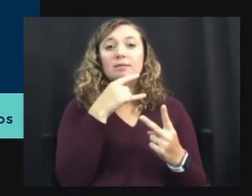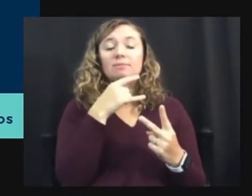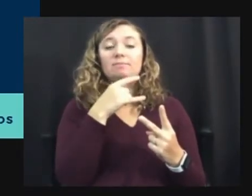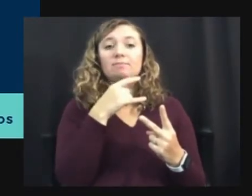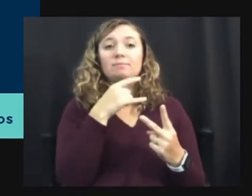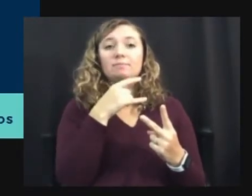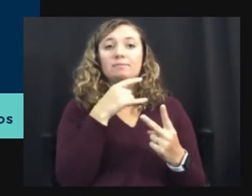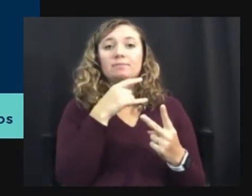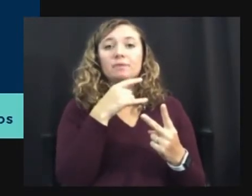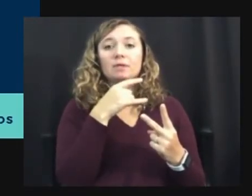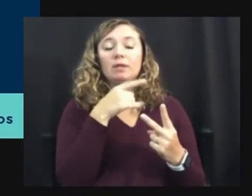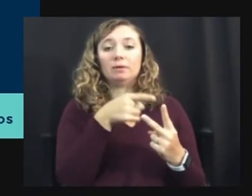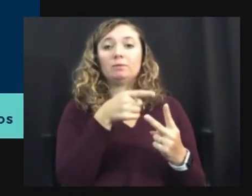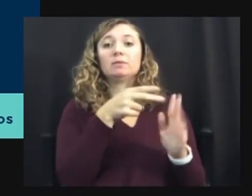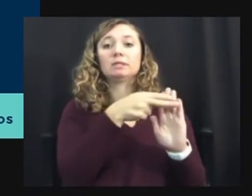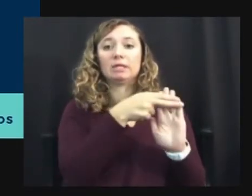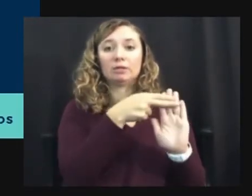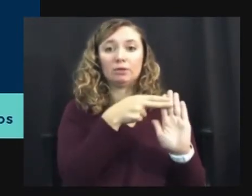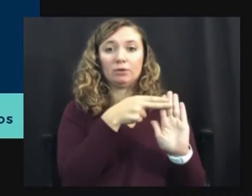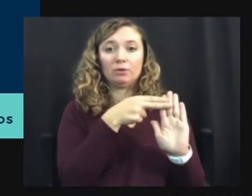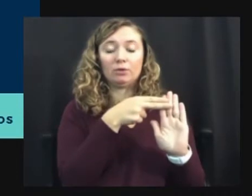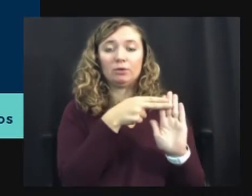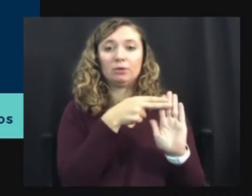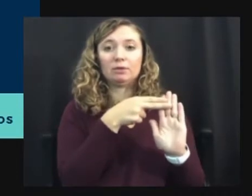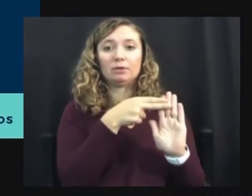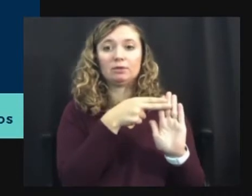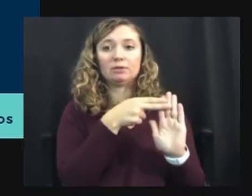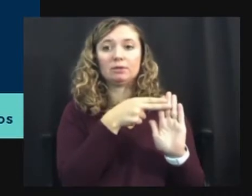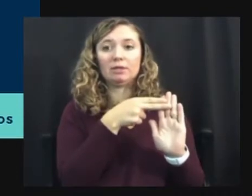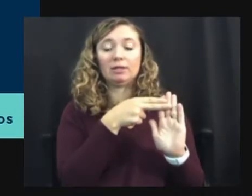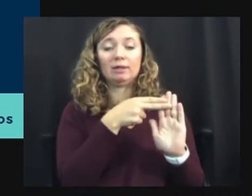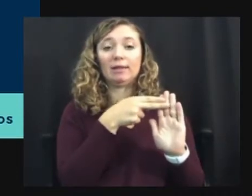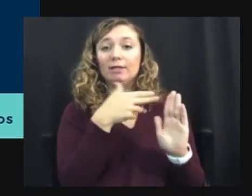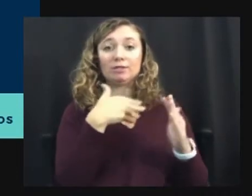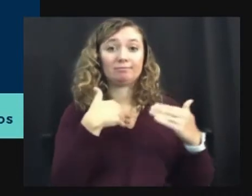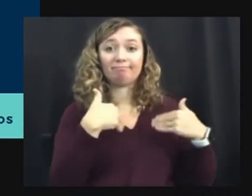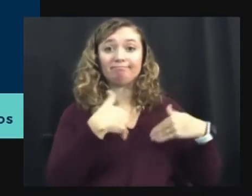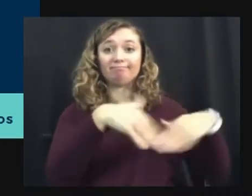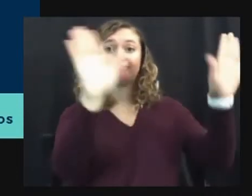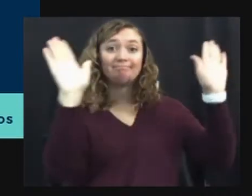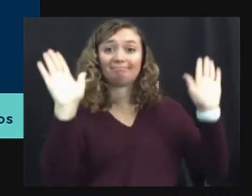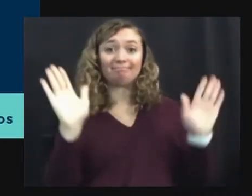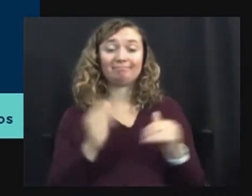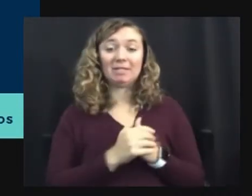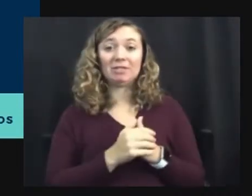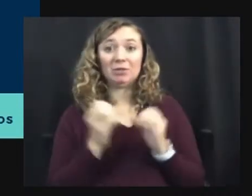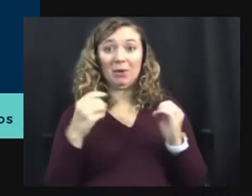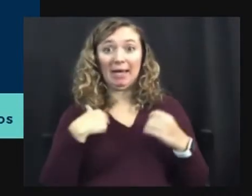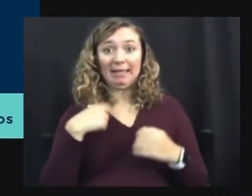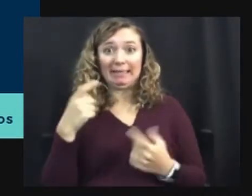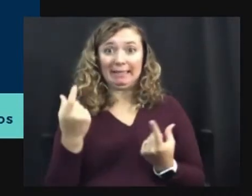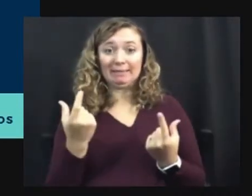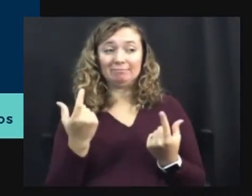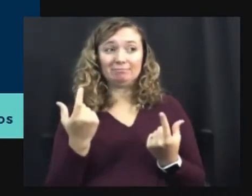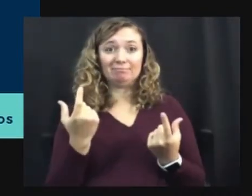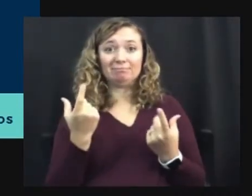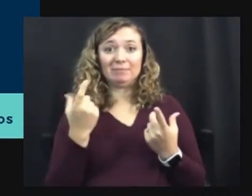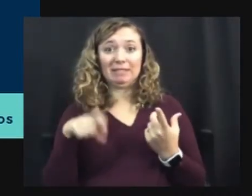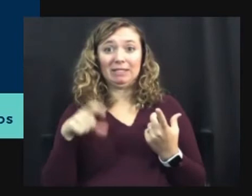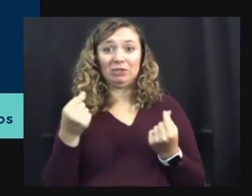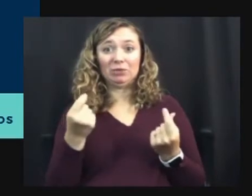then we were told to have a nice life. So I had to take on a lot of the responsibility